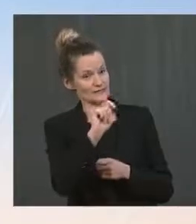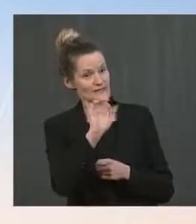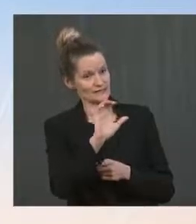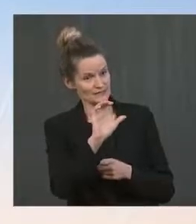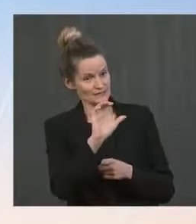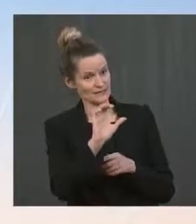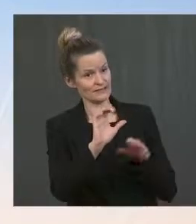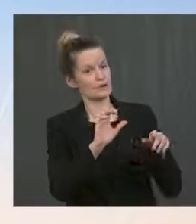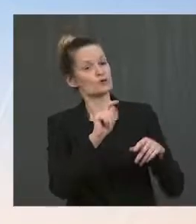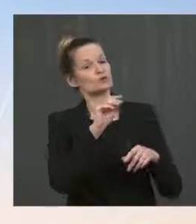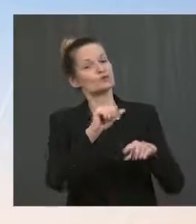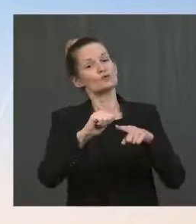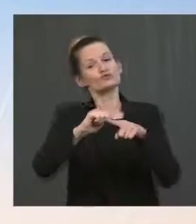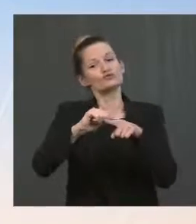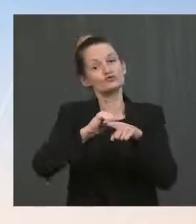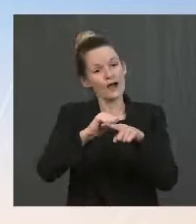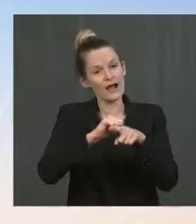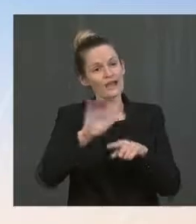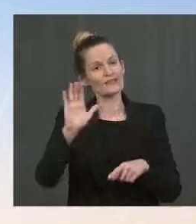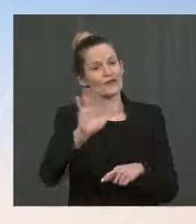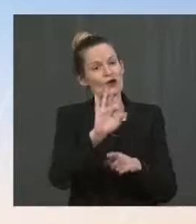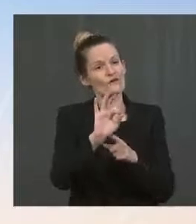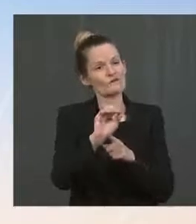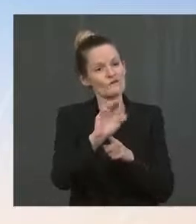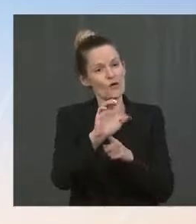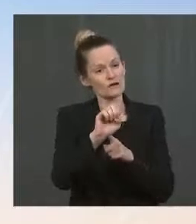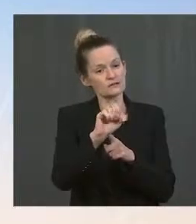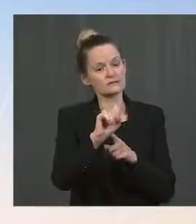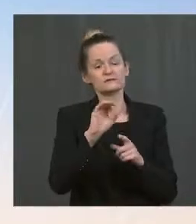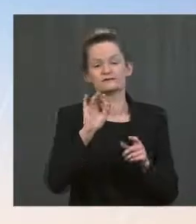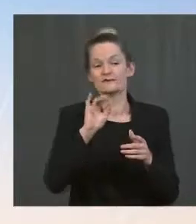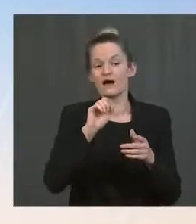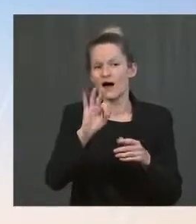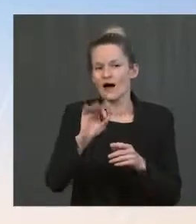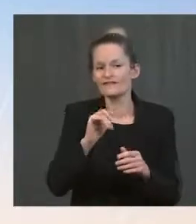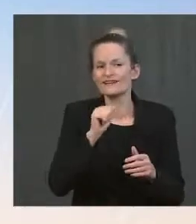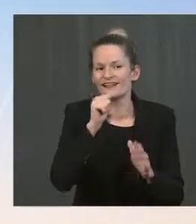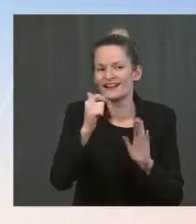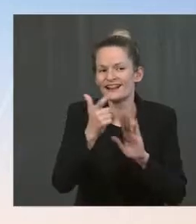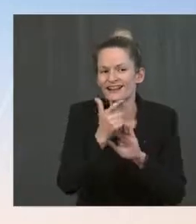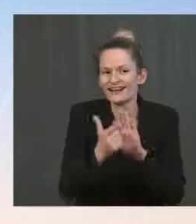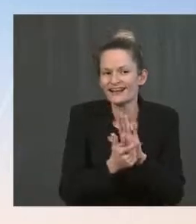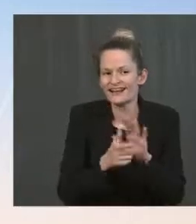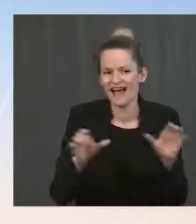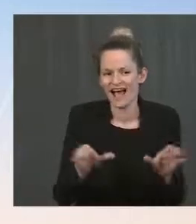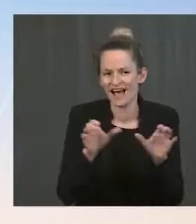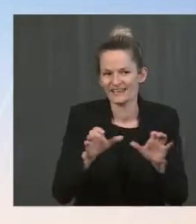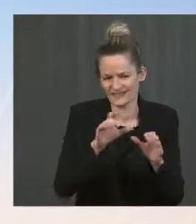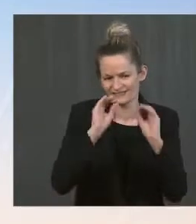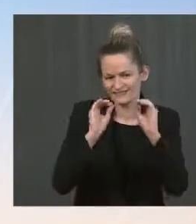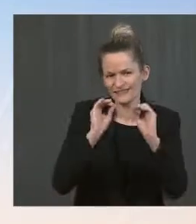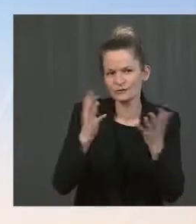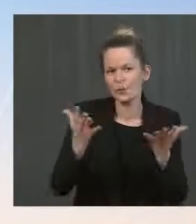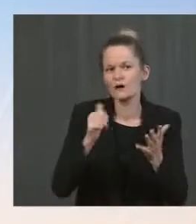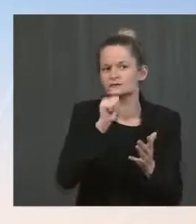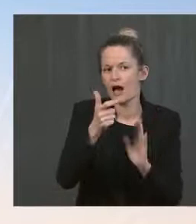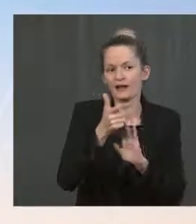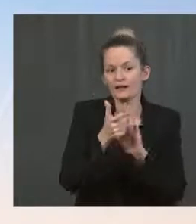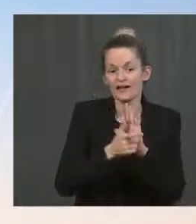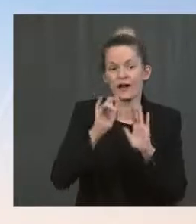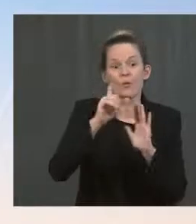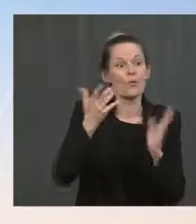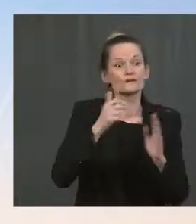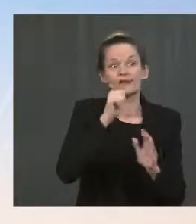on potential illegal activities, including price fixing and price gouging. We are going to leave that to the enforcement agencies. That's